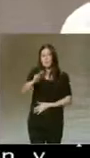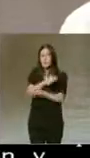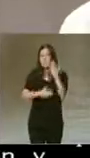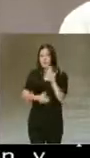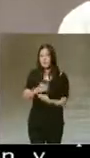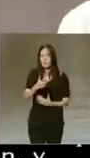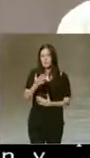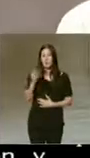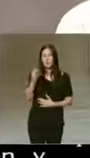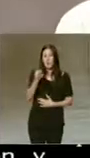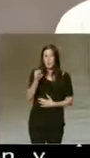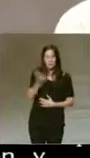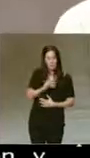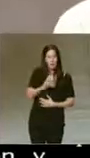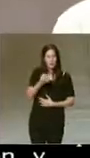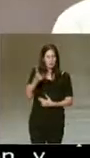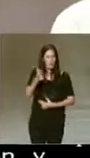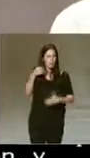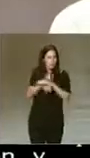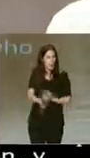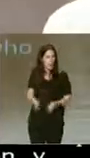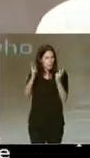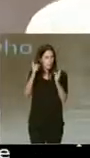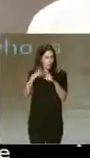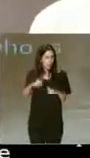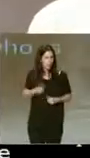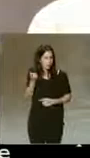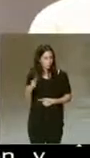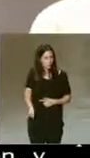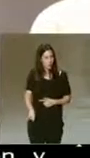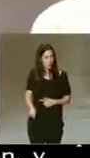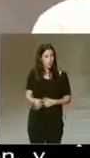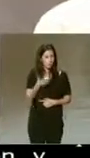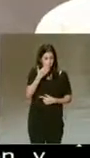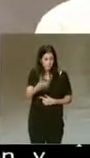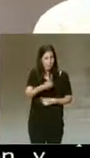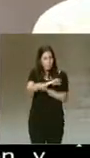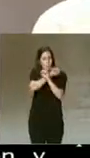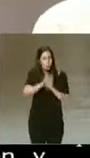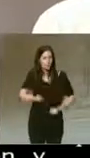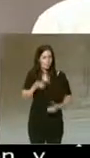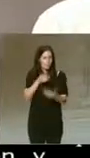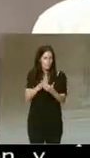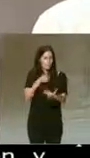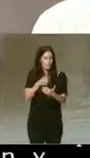anyone who is impaired should be able to access these type of things. This is